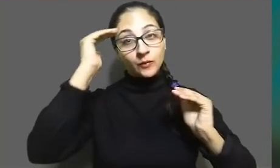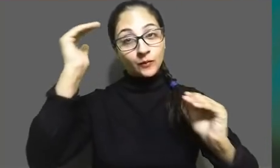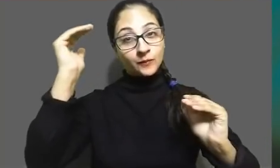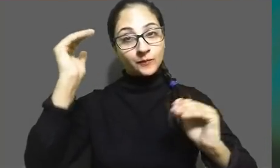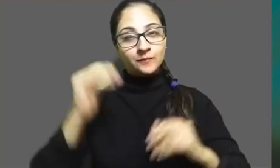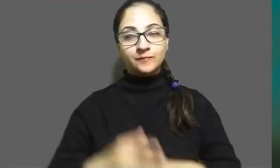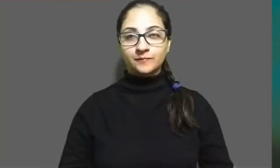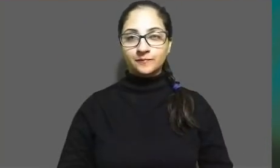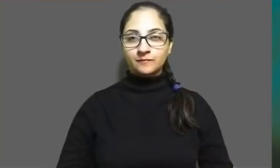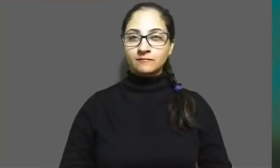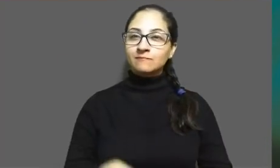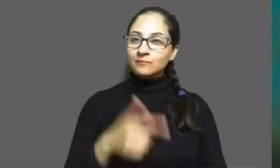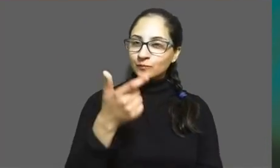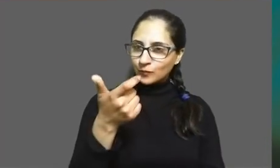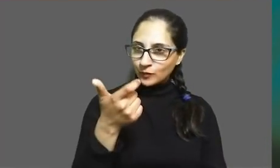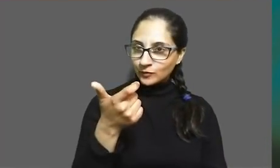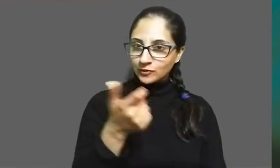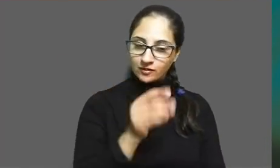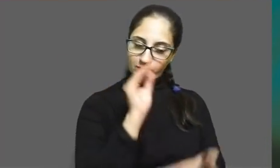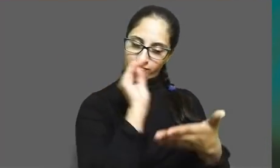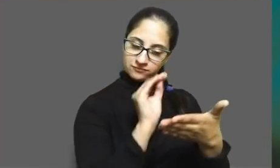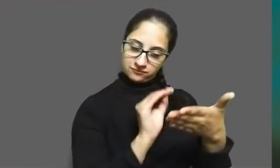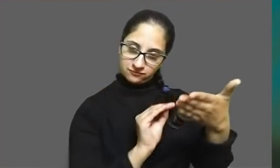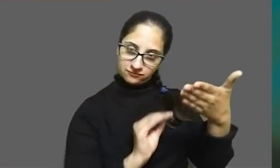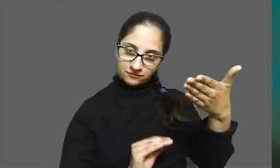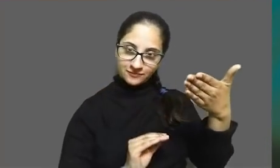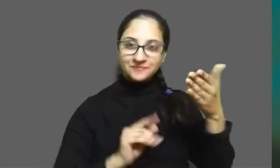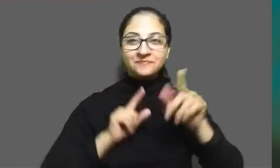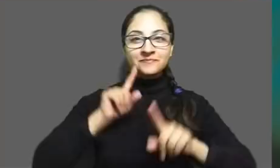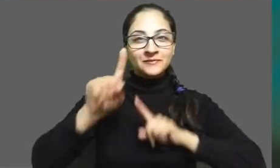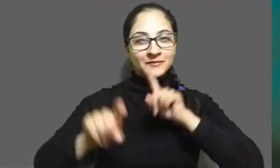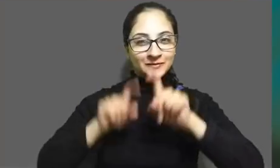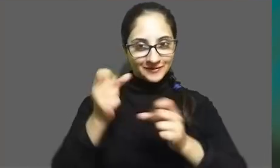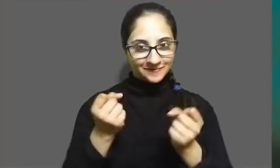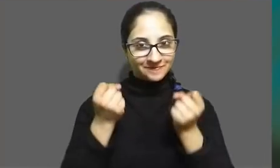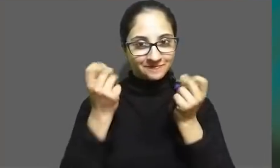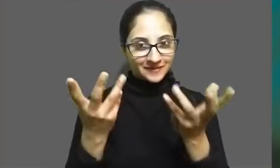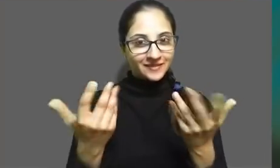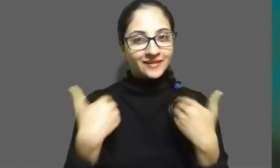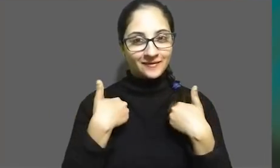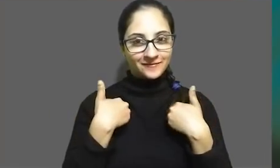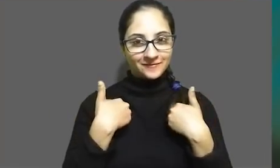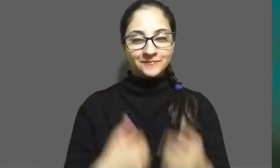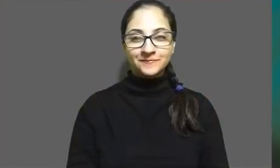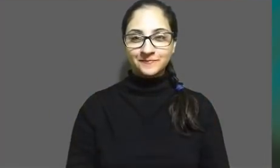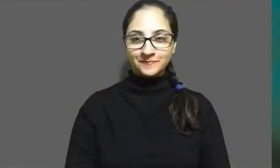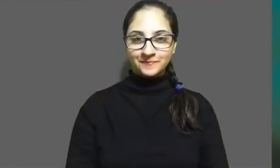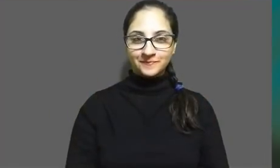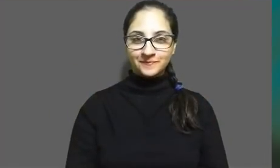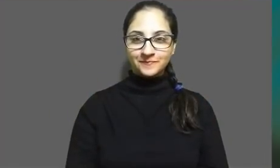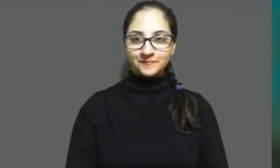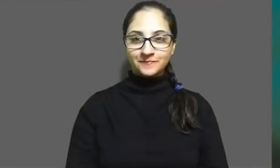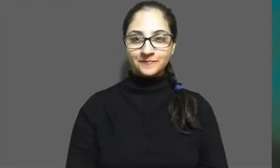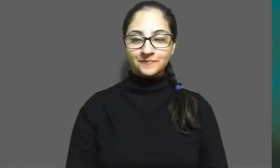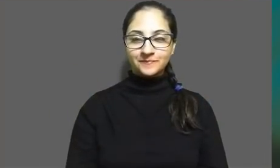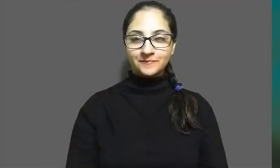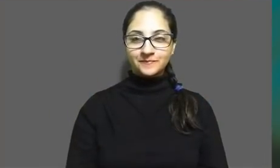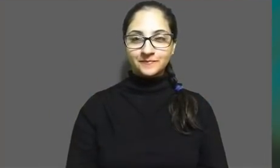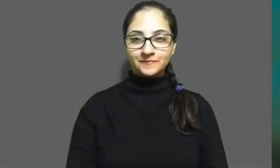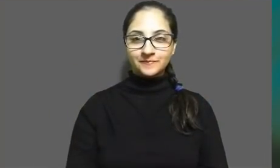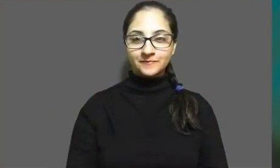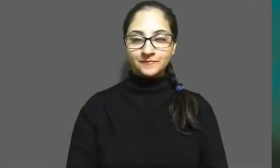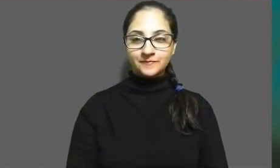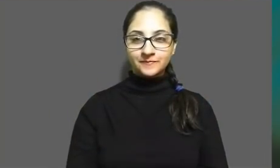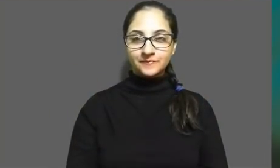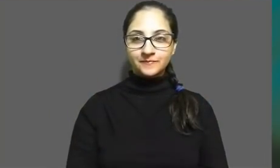furiously taking some notes because I have so many questions to ask you. My first question is,